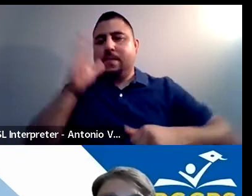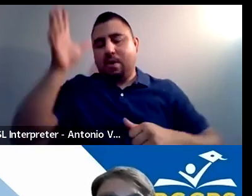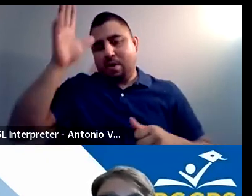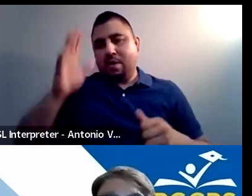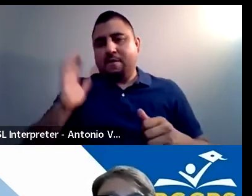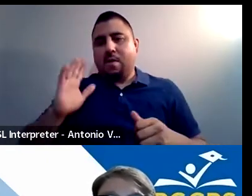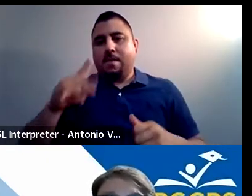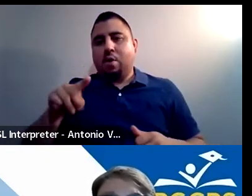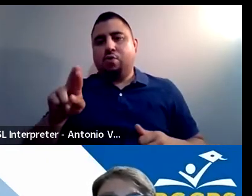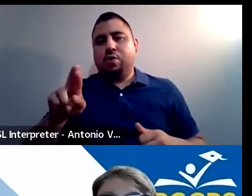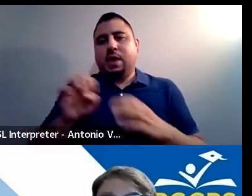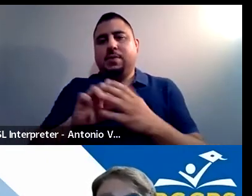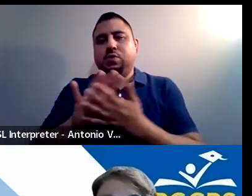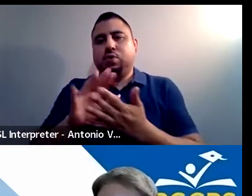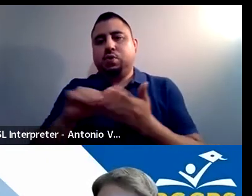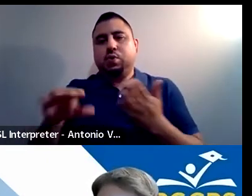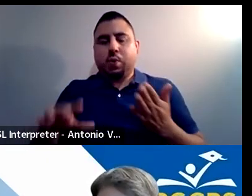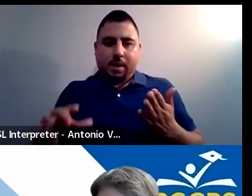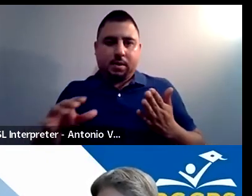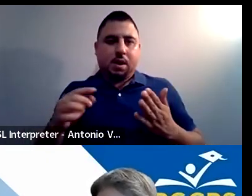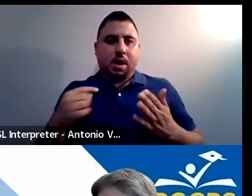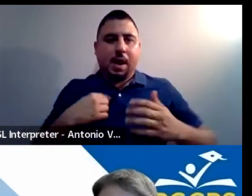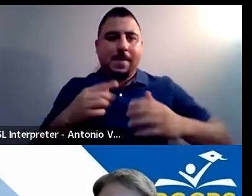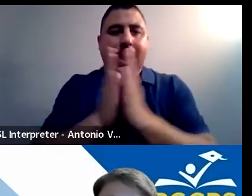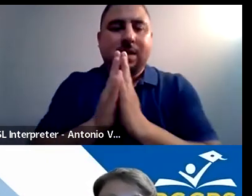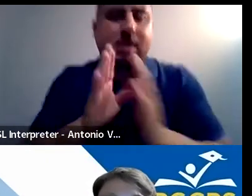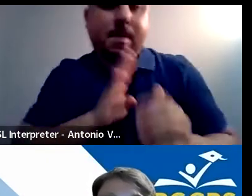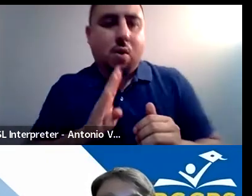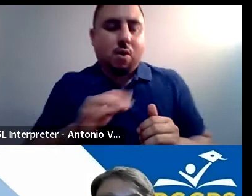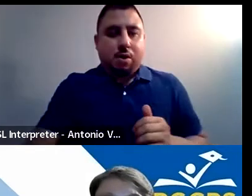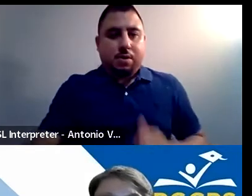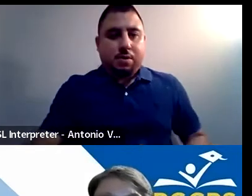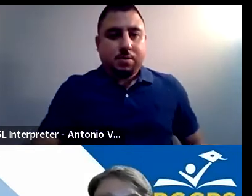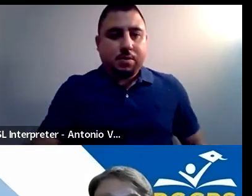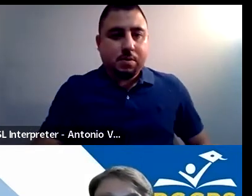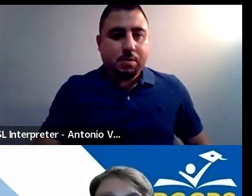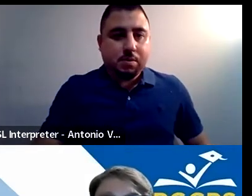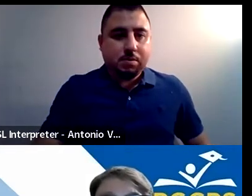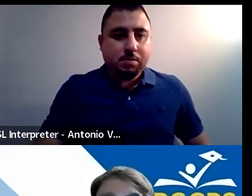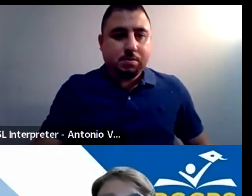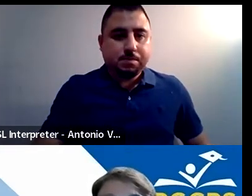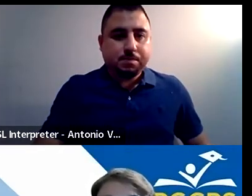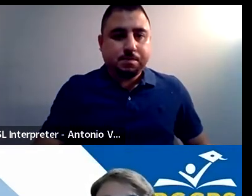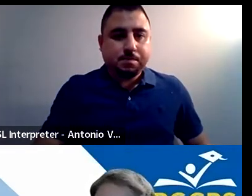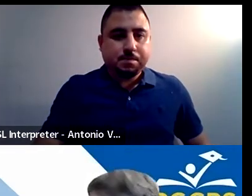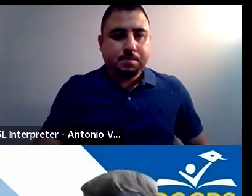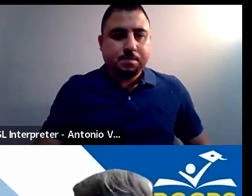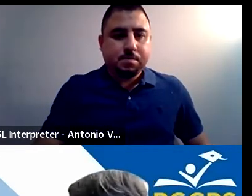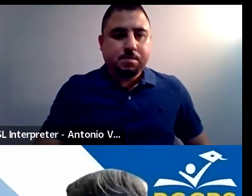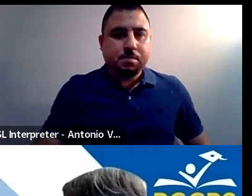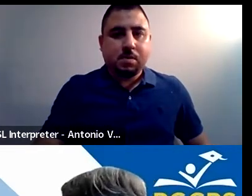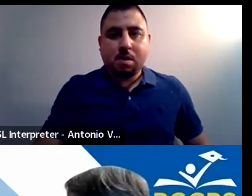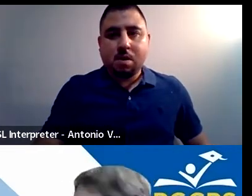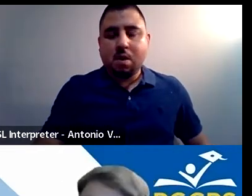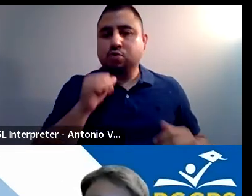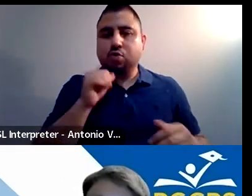former Pointer Ridge Elementary School student. I'm asking the board to reconsider closing Pointer Ridge Elementary School. There are many